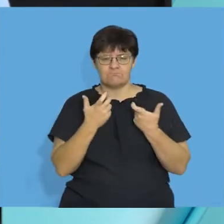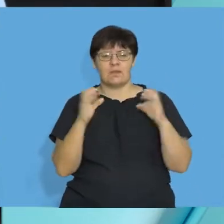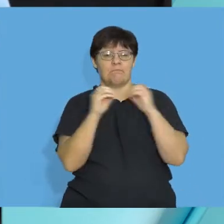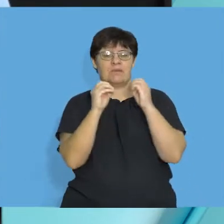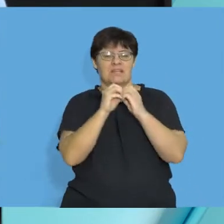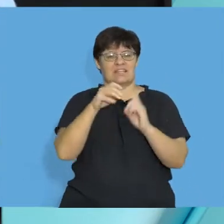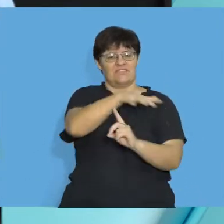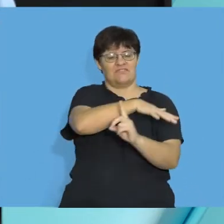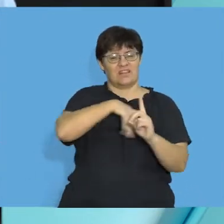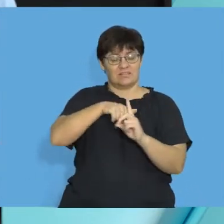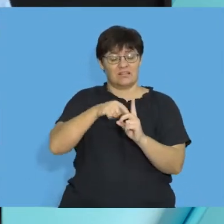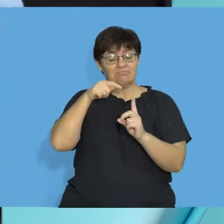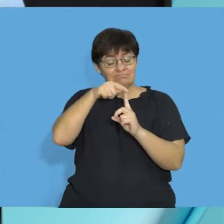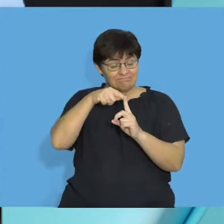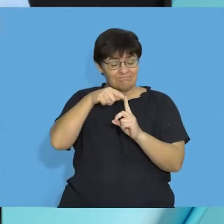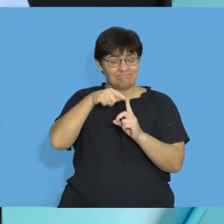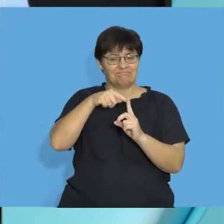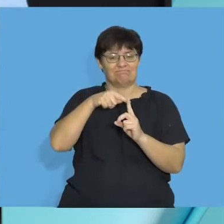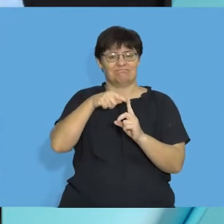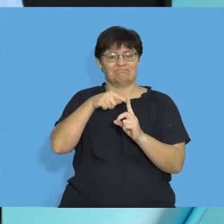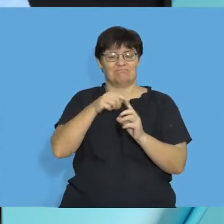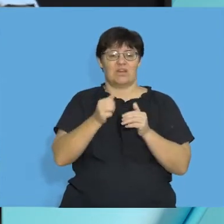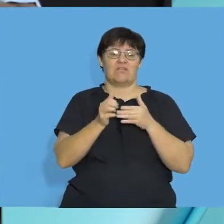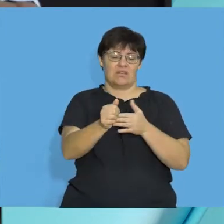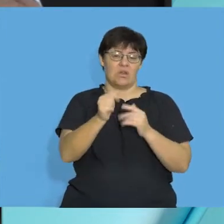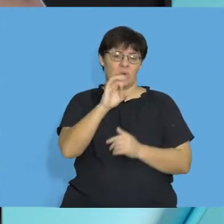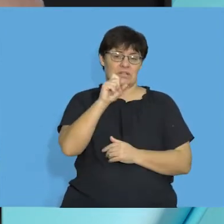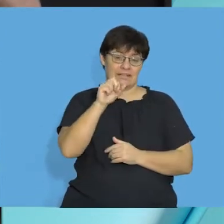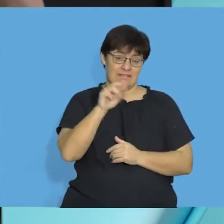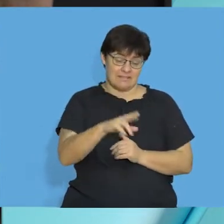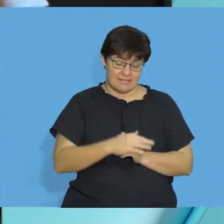fields around a conductor. And this